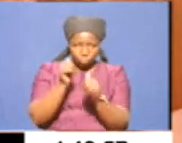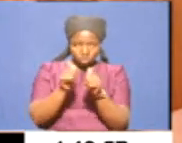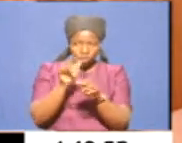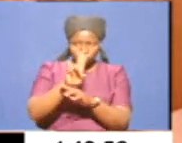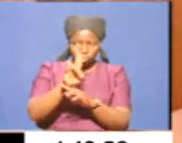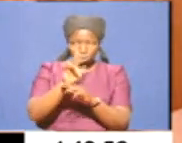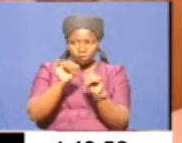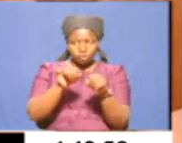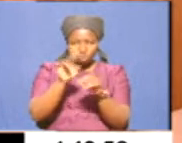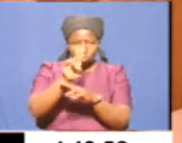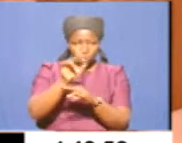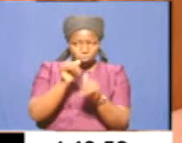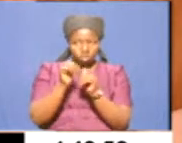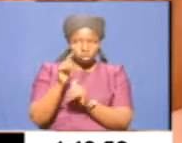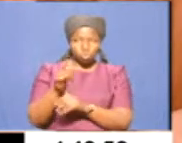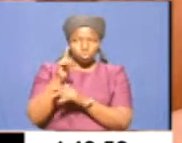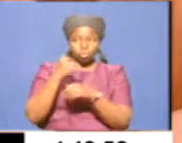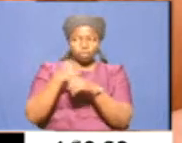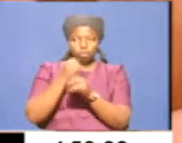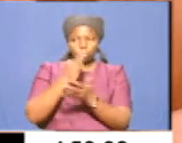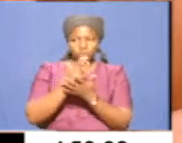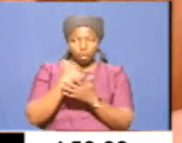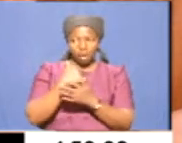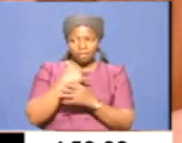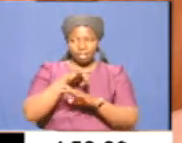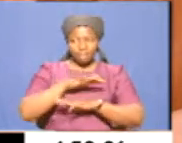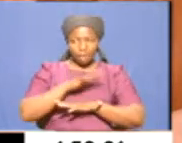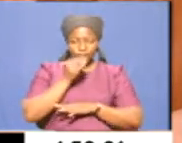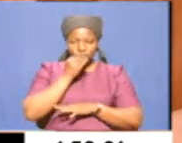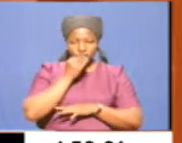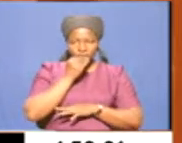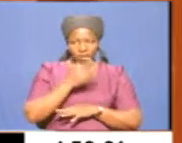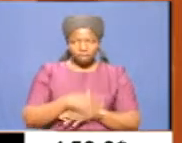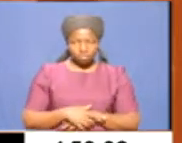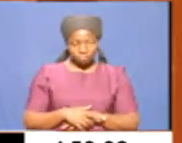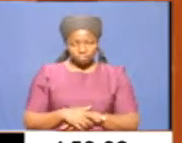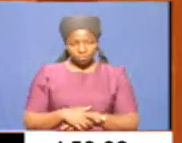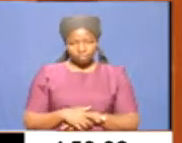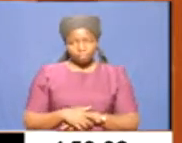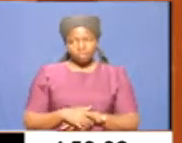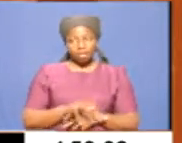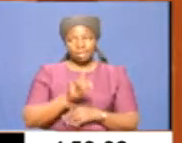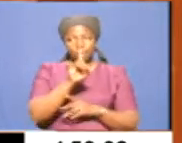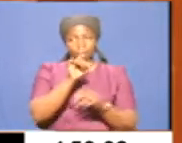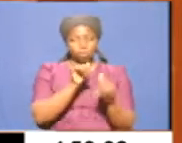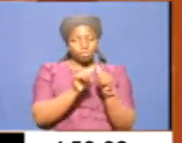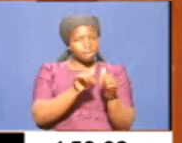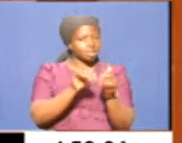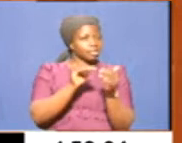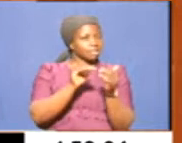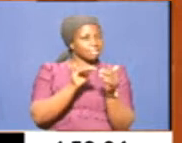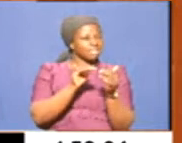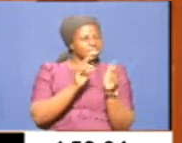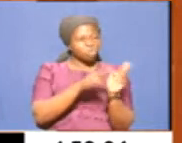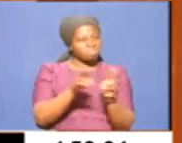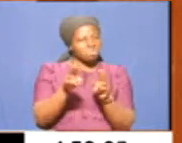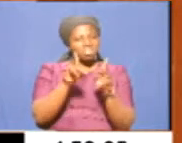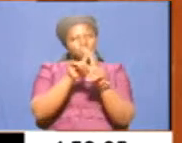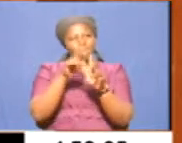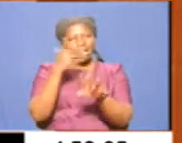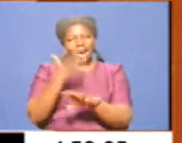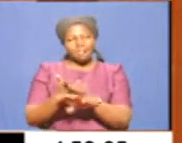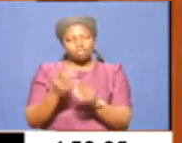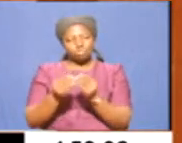food secure? The first more obvious one, and it's also the difficult one to address, is actually to be able to